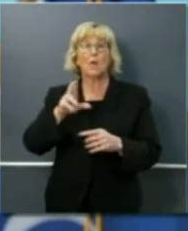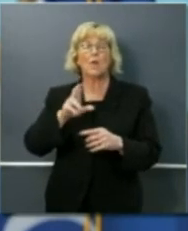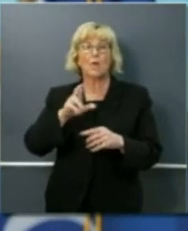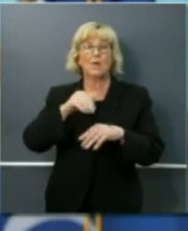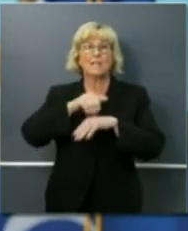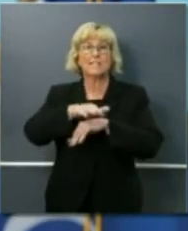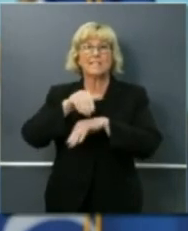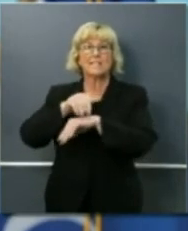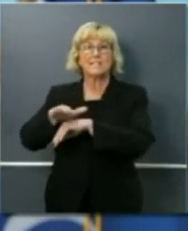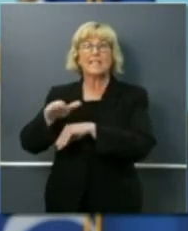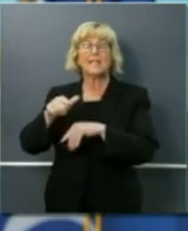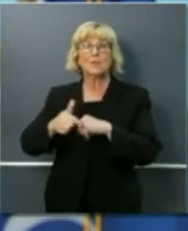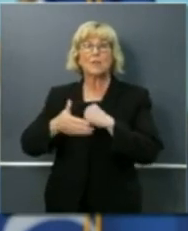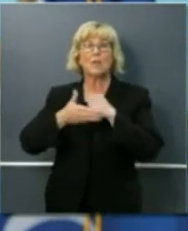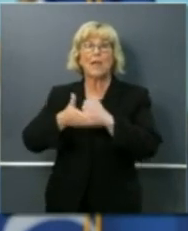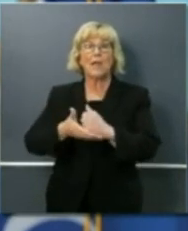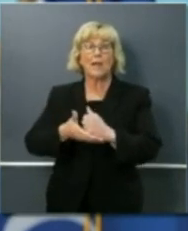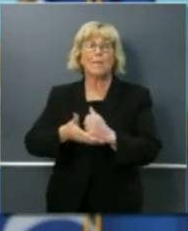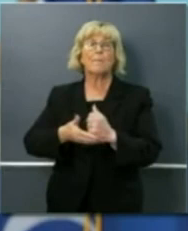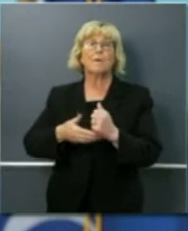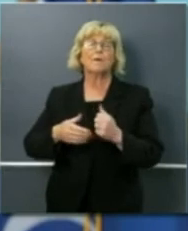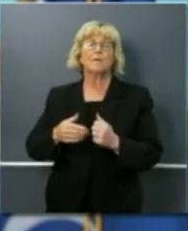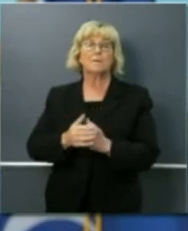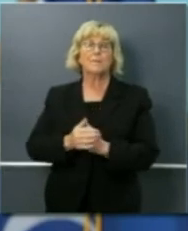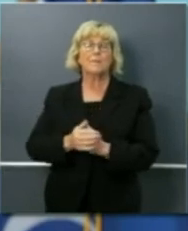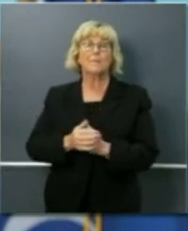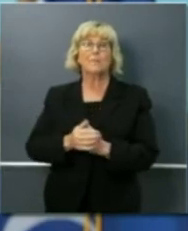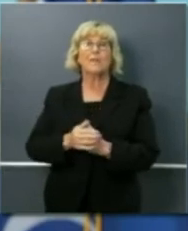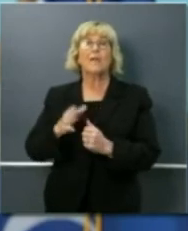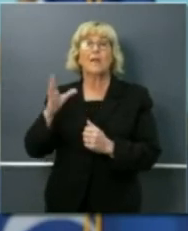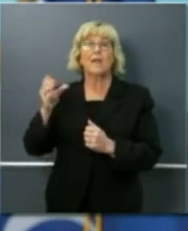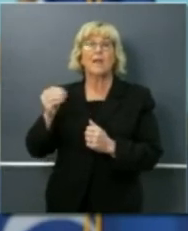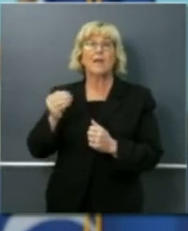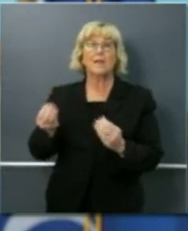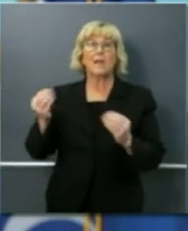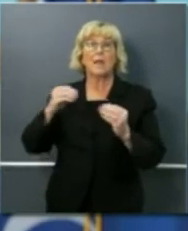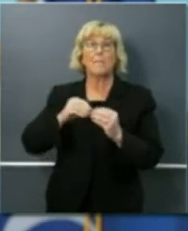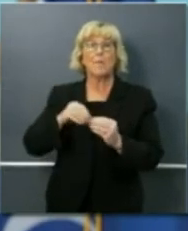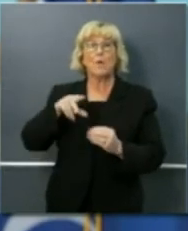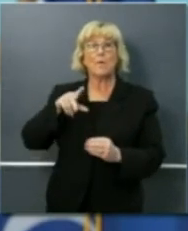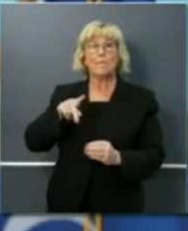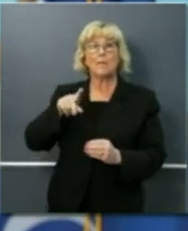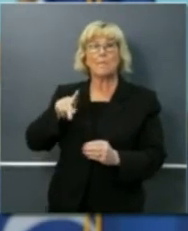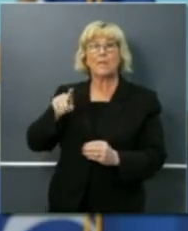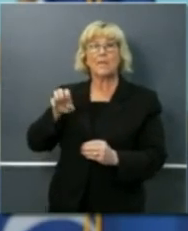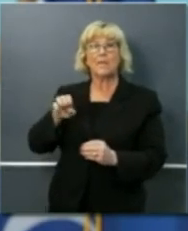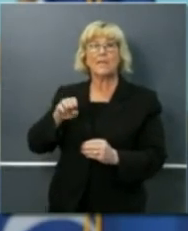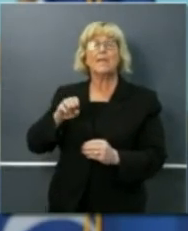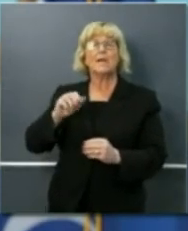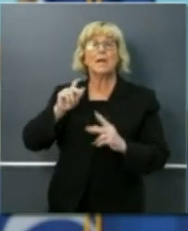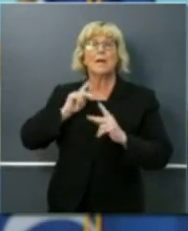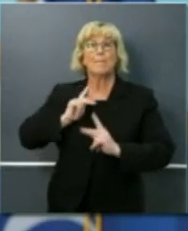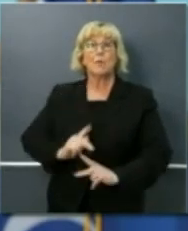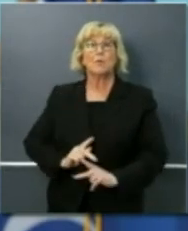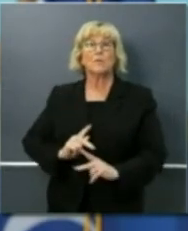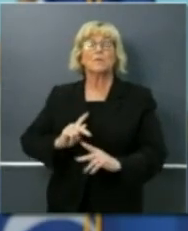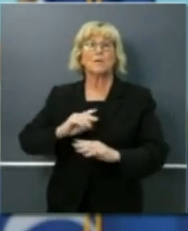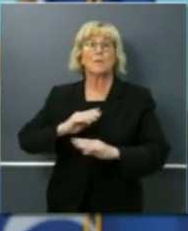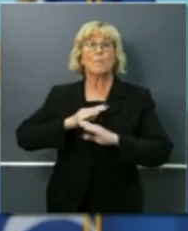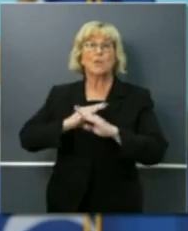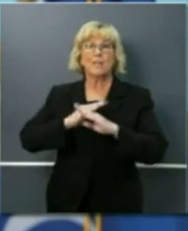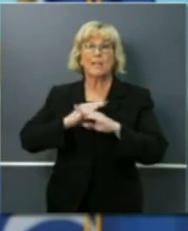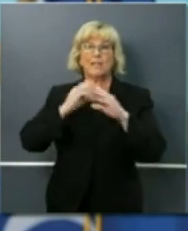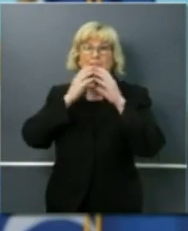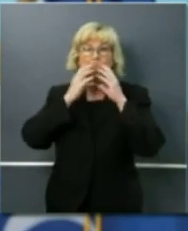care sites and to procure more personal protective gear. And we'll have more on that tomorrow as we continue